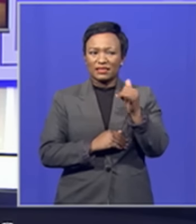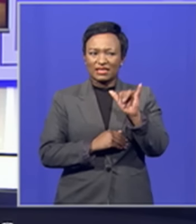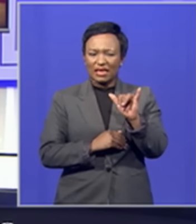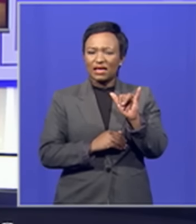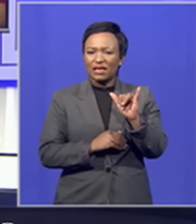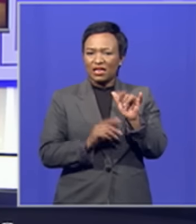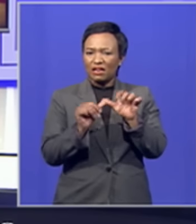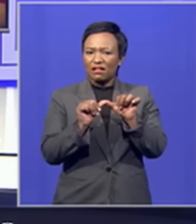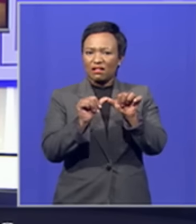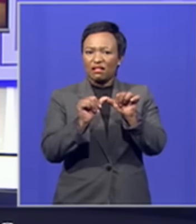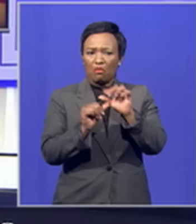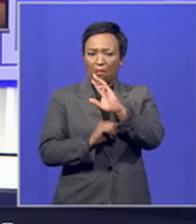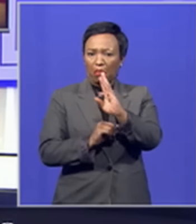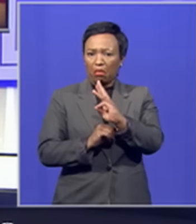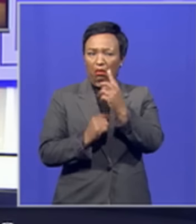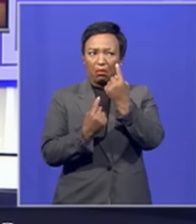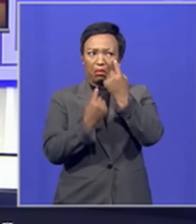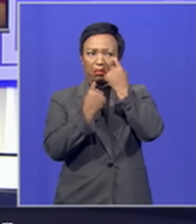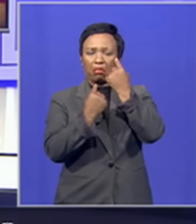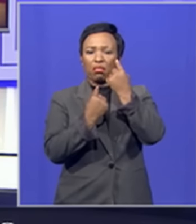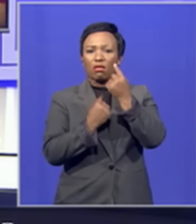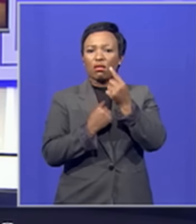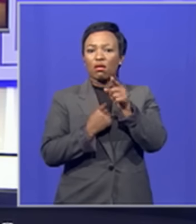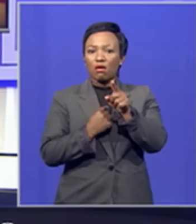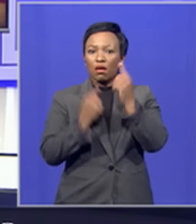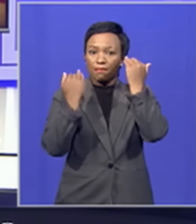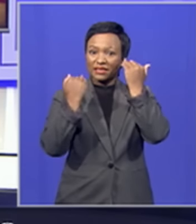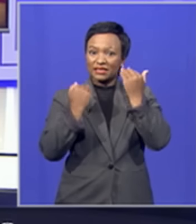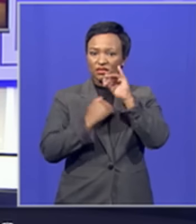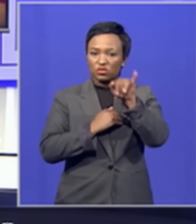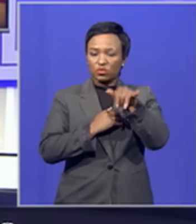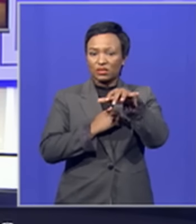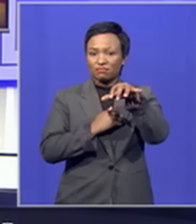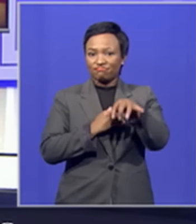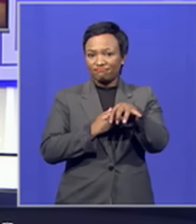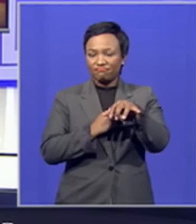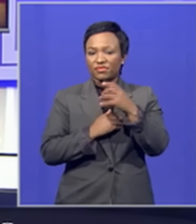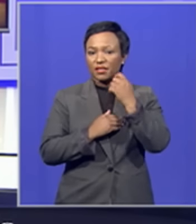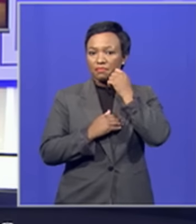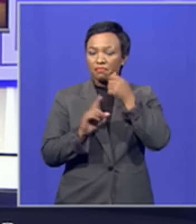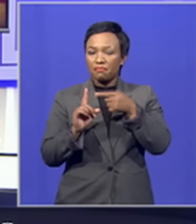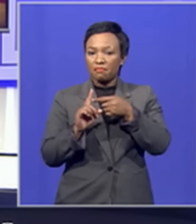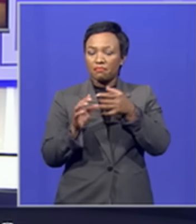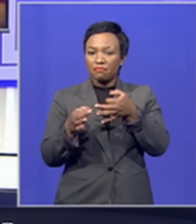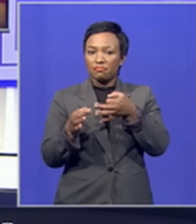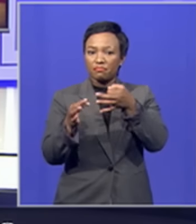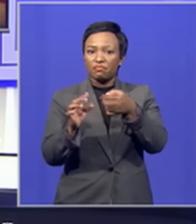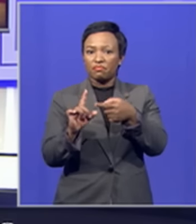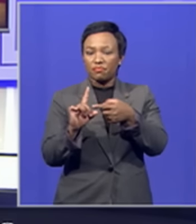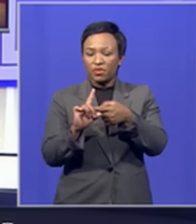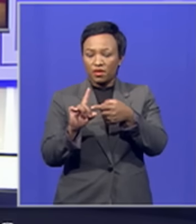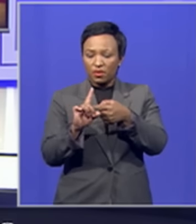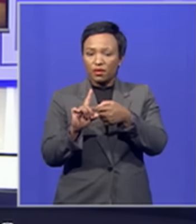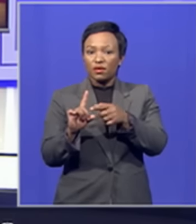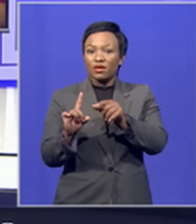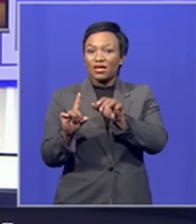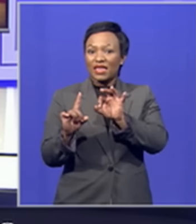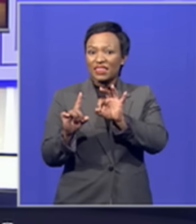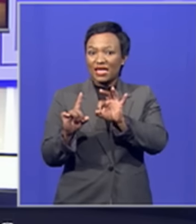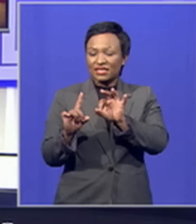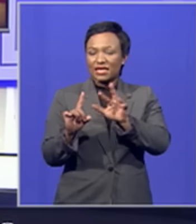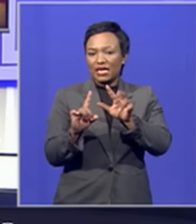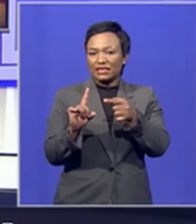gore kgotlatshekelo ya magistrata wa Johannesburg e busetse morago kgaitsi kgatlhano le monna wa dingwaga di le 36 yo